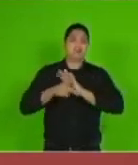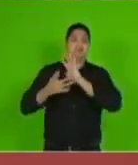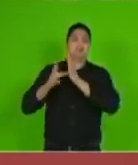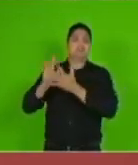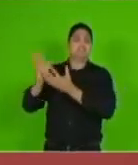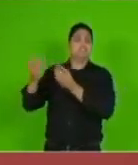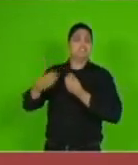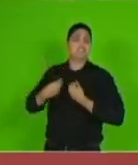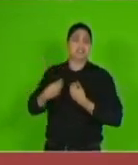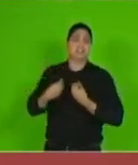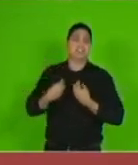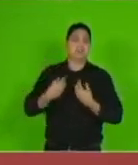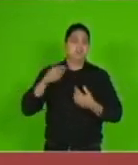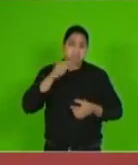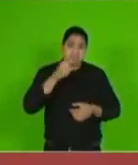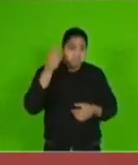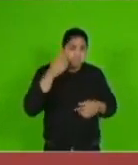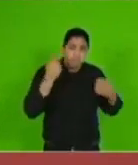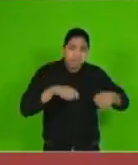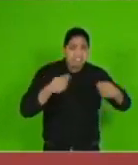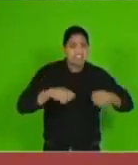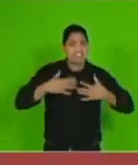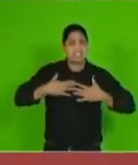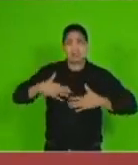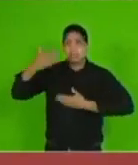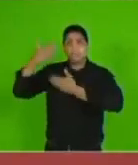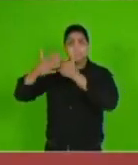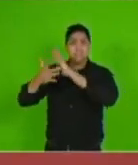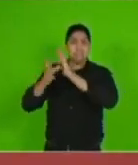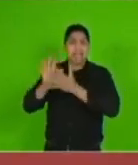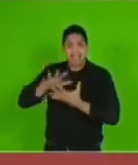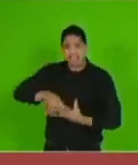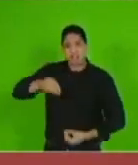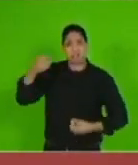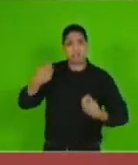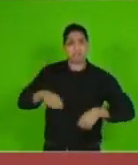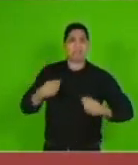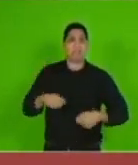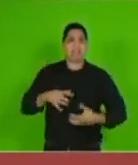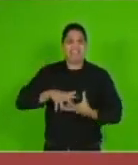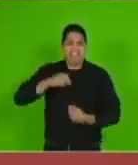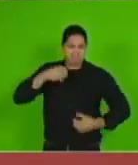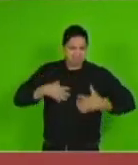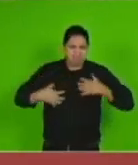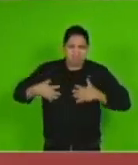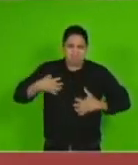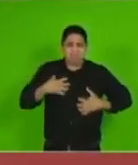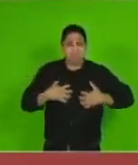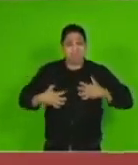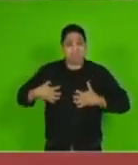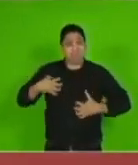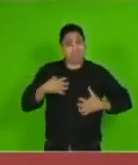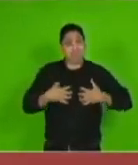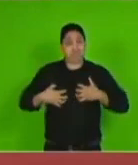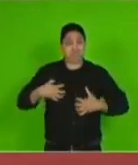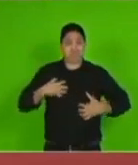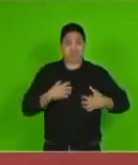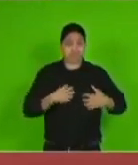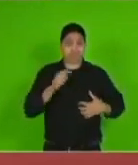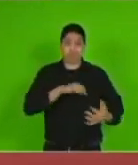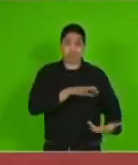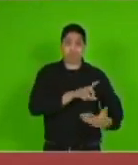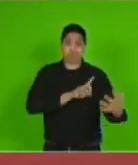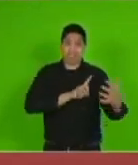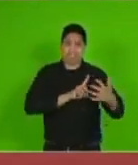foolish. They're acting like fools. They're not resting in Jesus. Instead of resting during